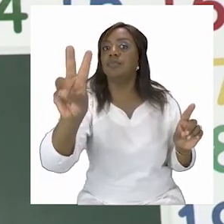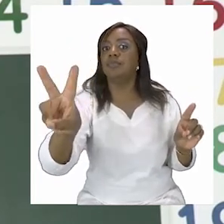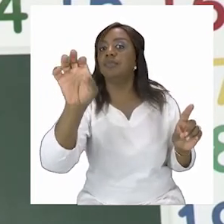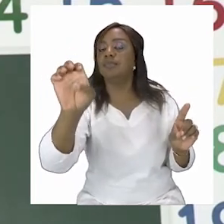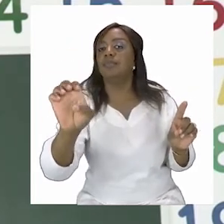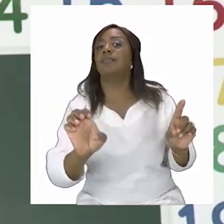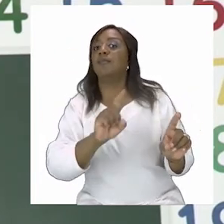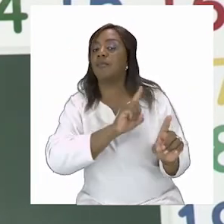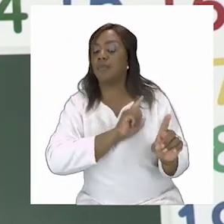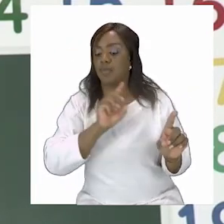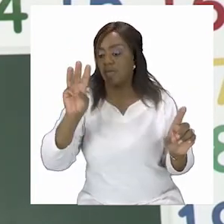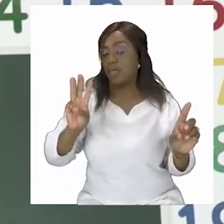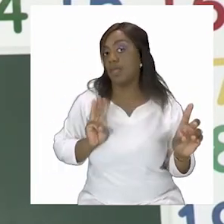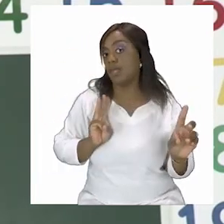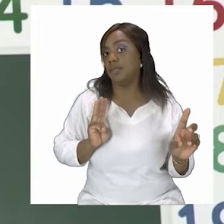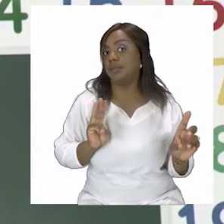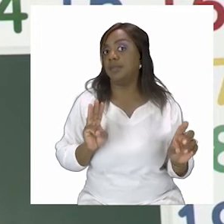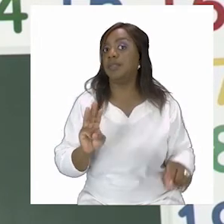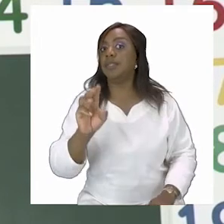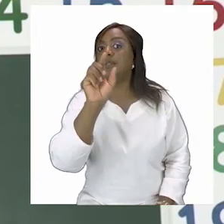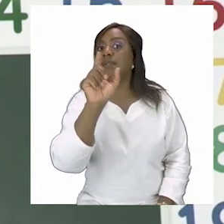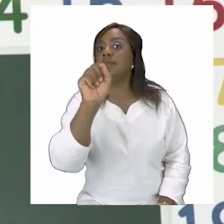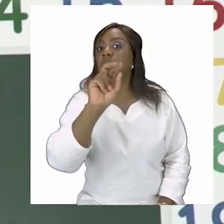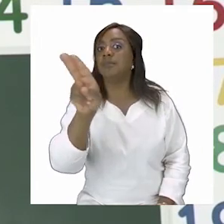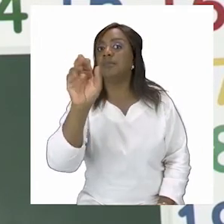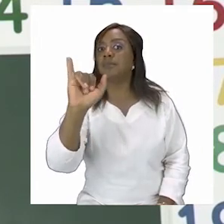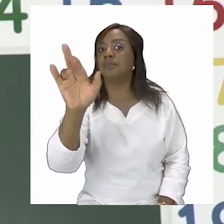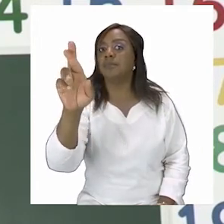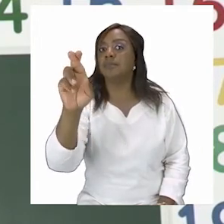12. Well done.